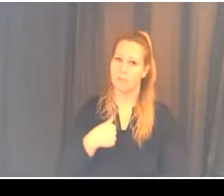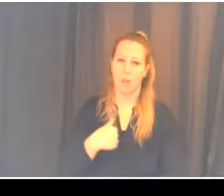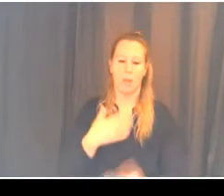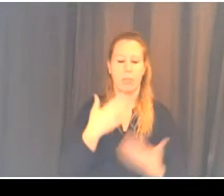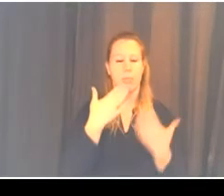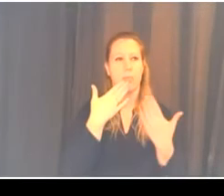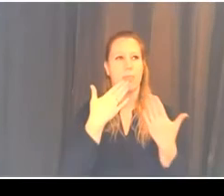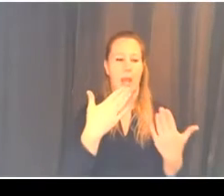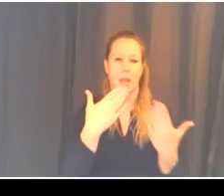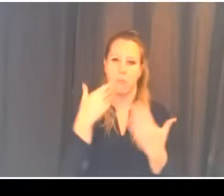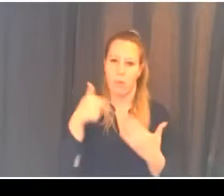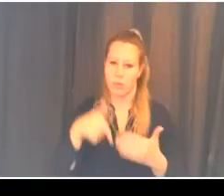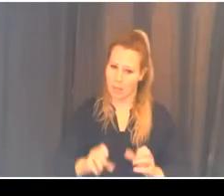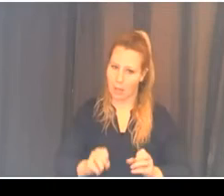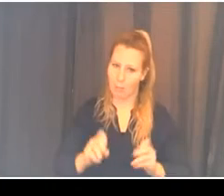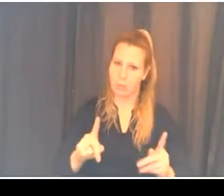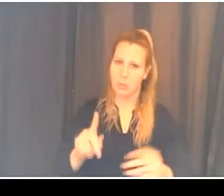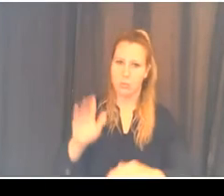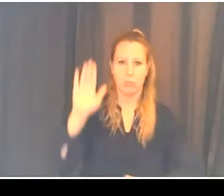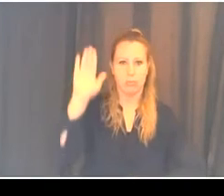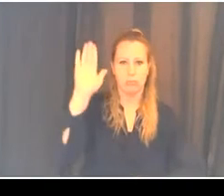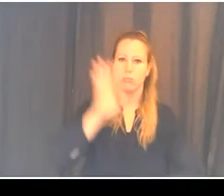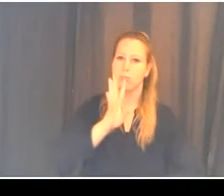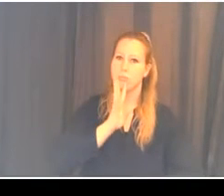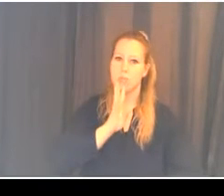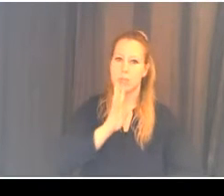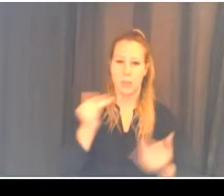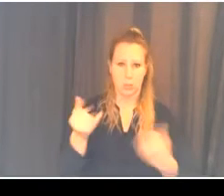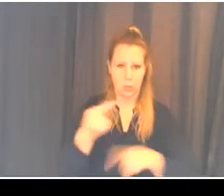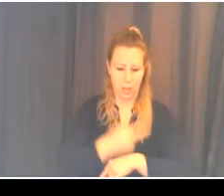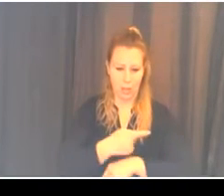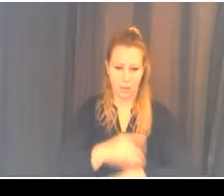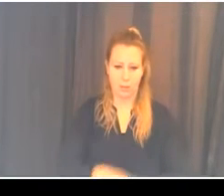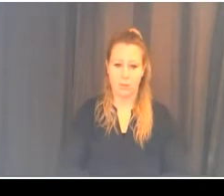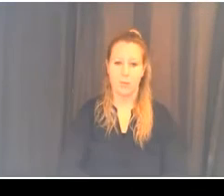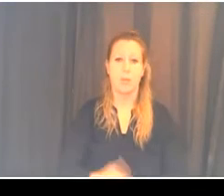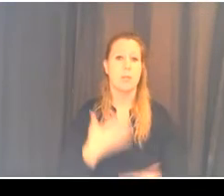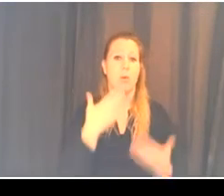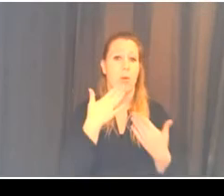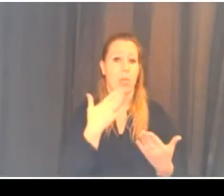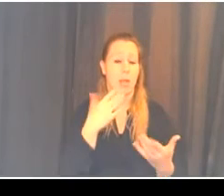during these unprecedented times long before New York City's